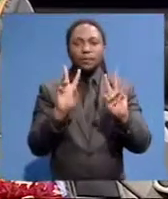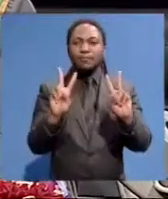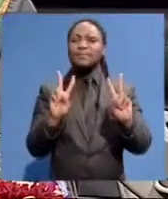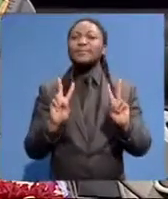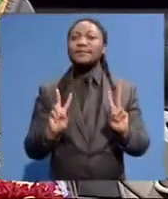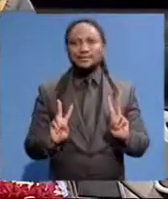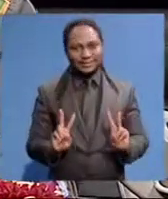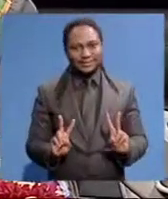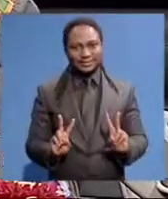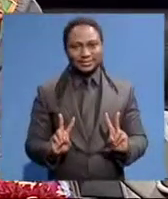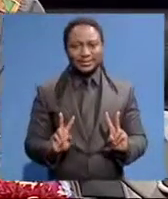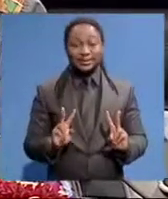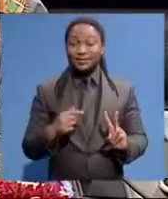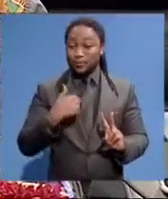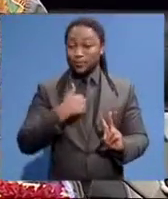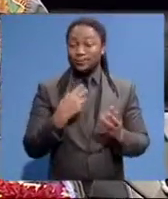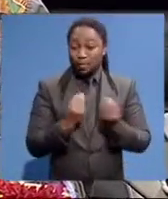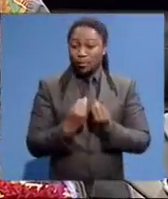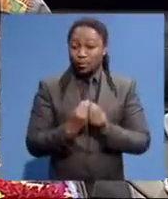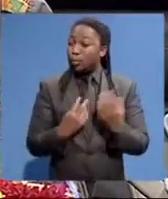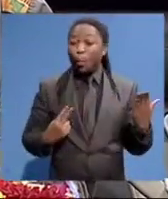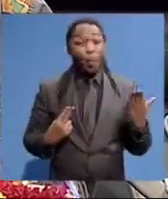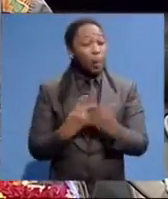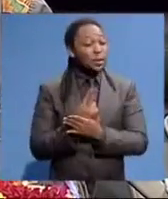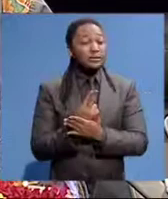you know, and that for me, in all honesty, is